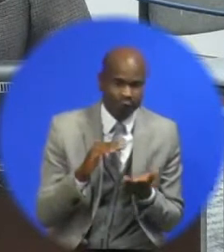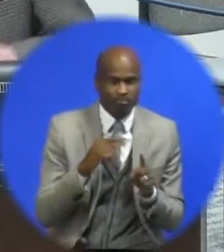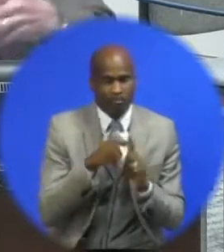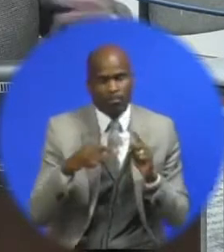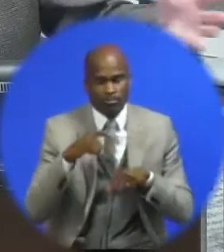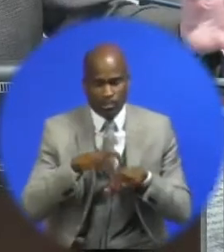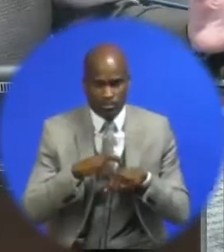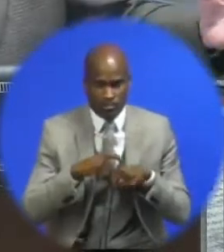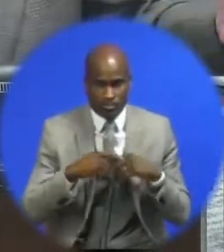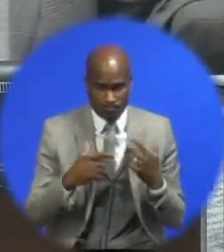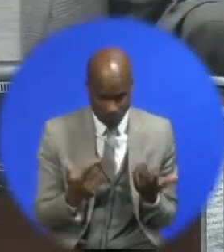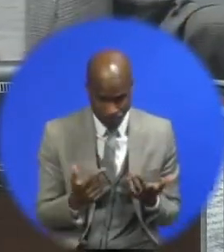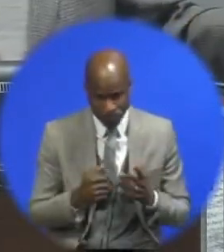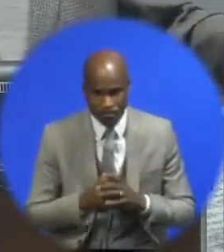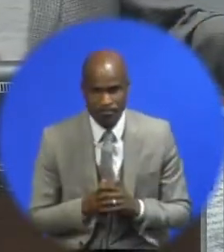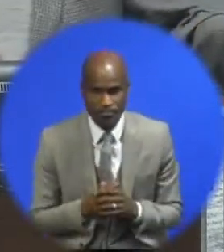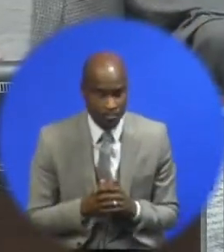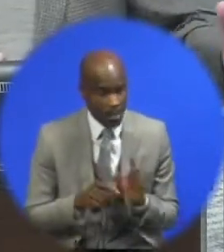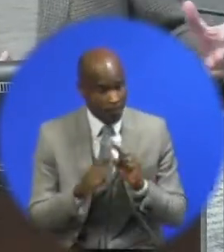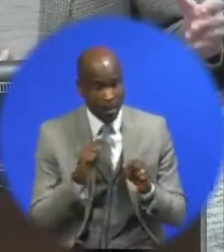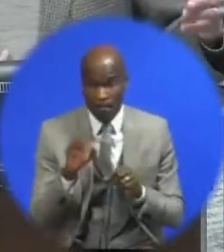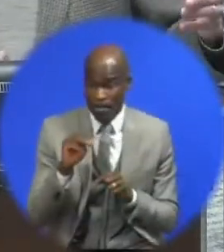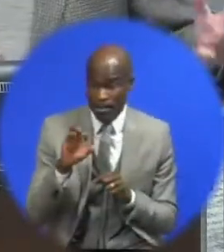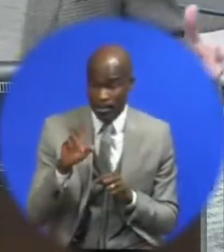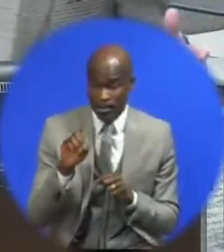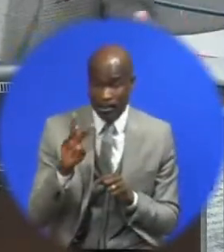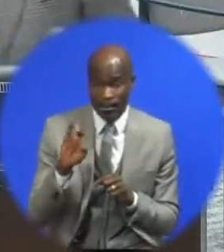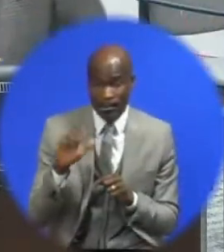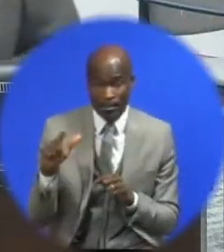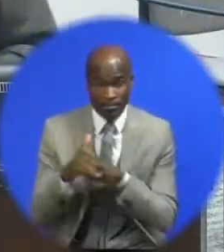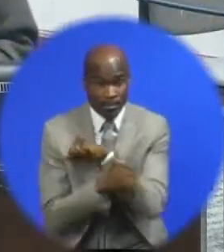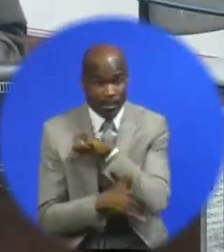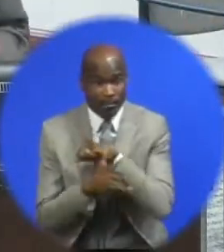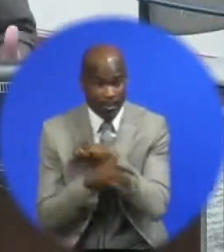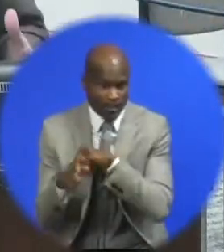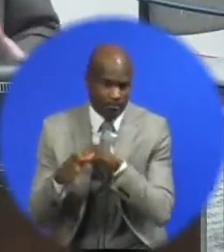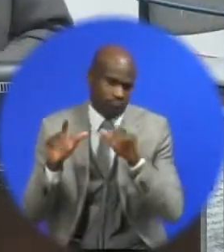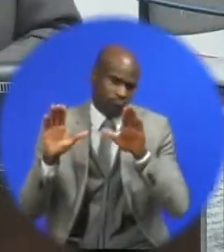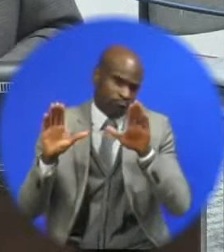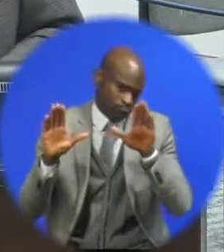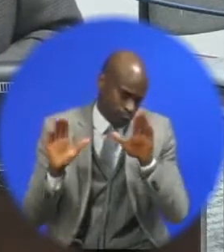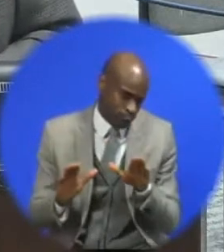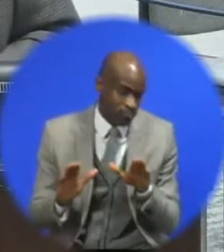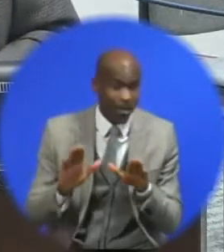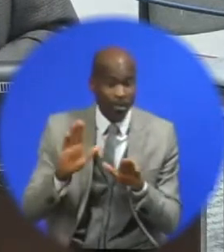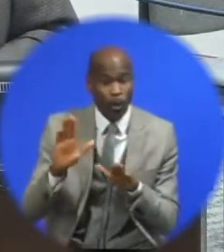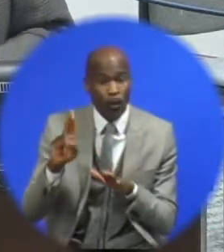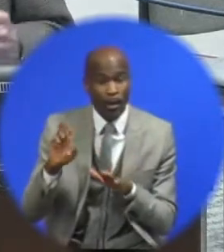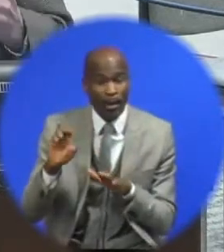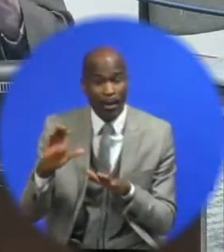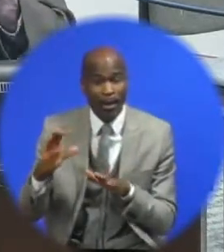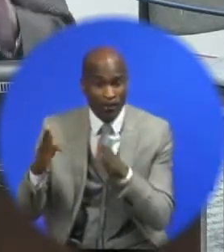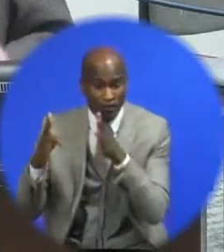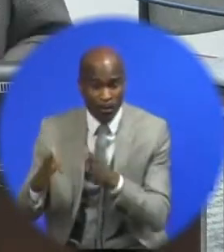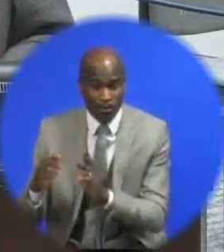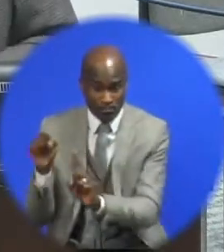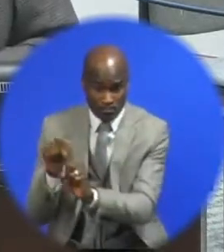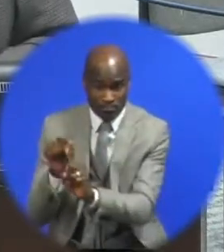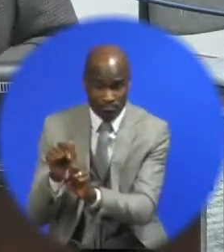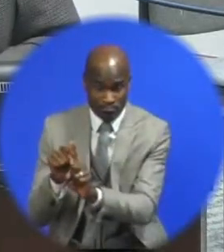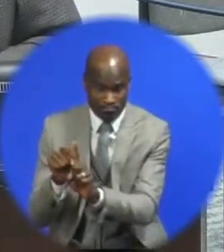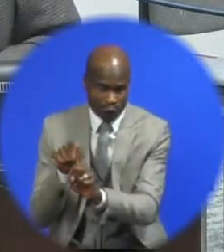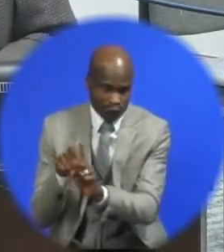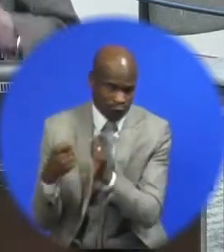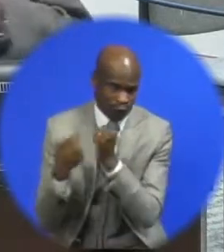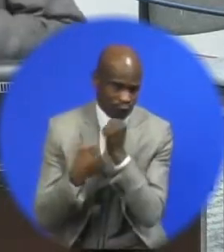organization. McDowell County's been great. They loaned me their rec person. I've had her basically for a good part